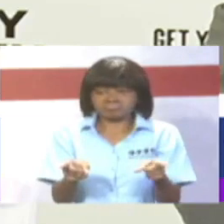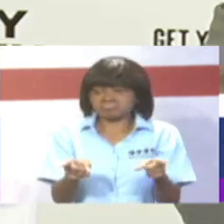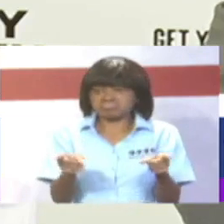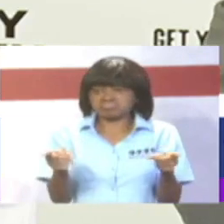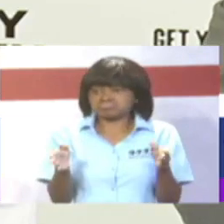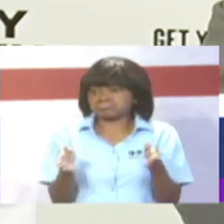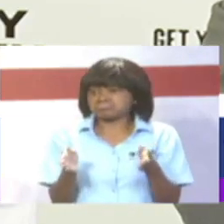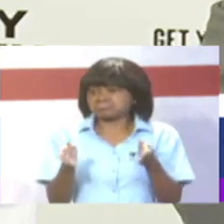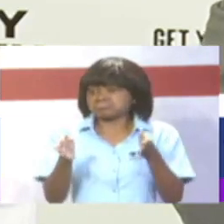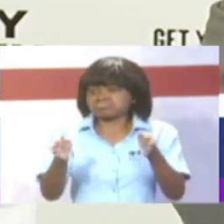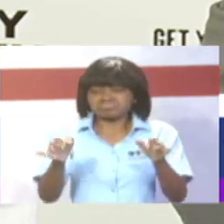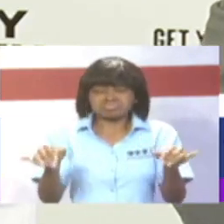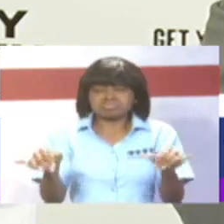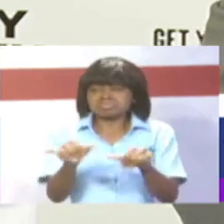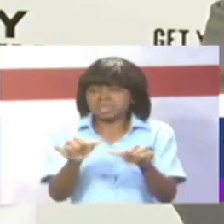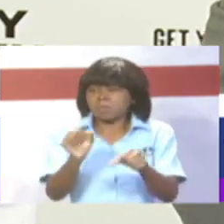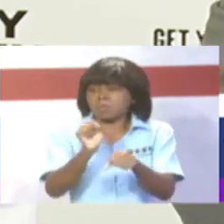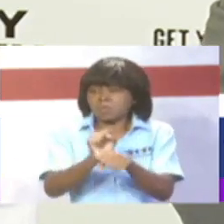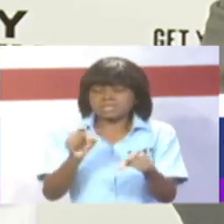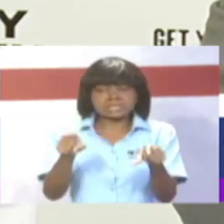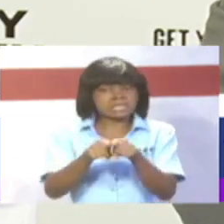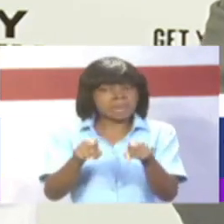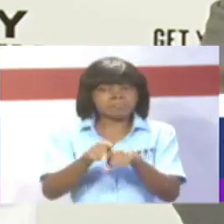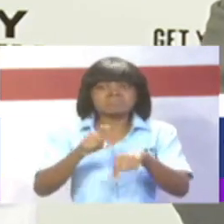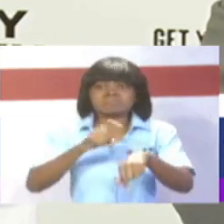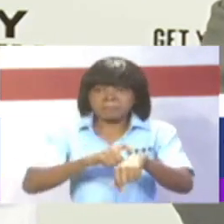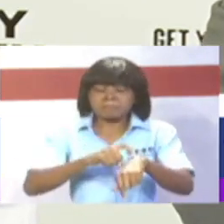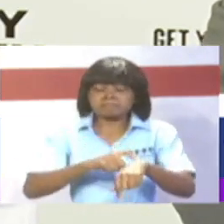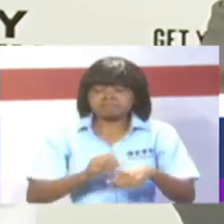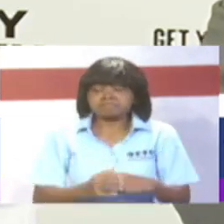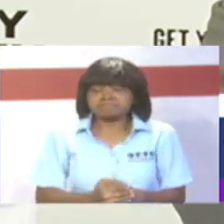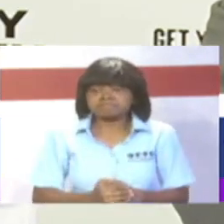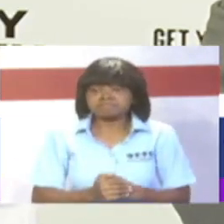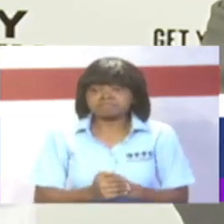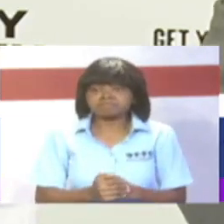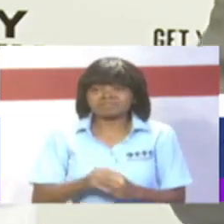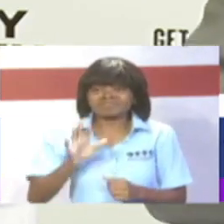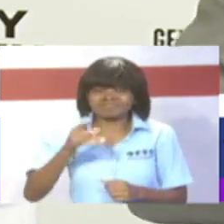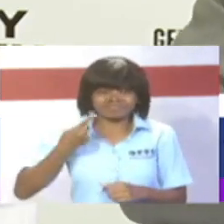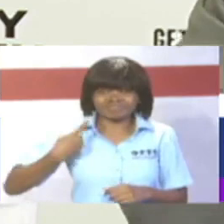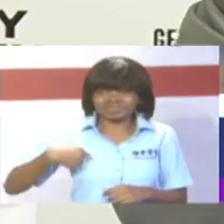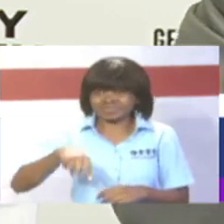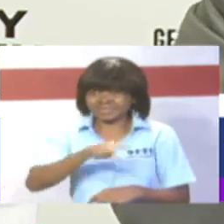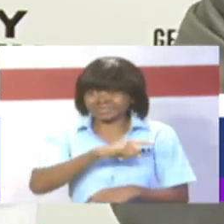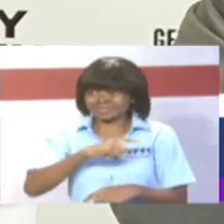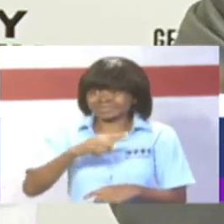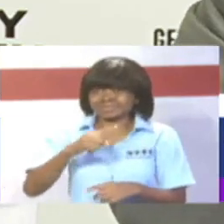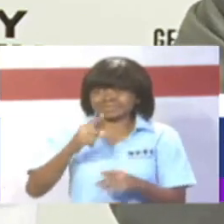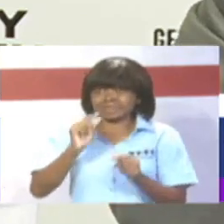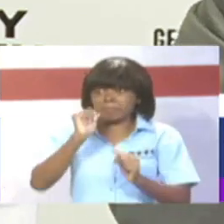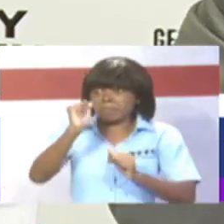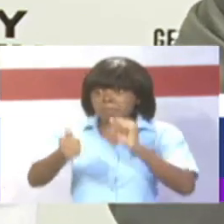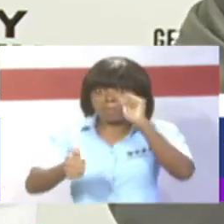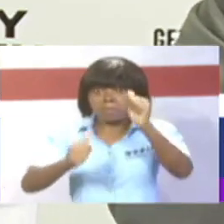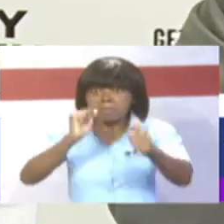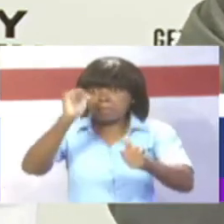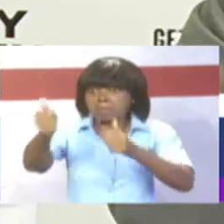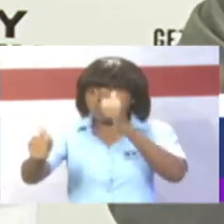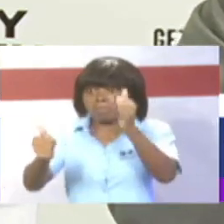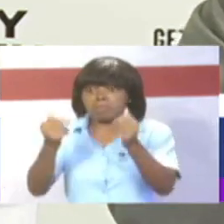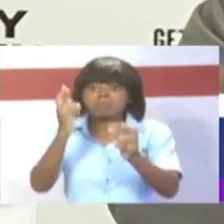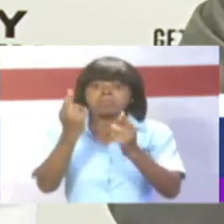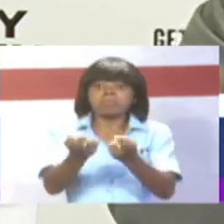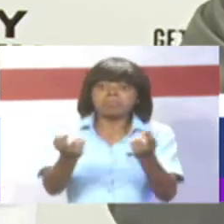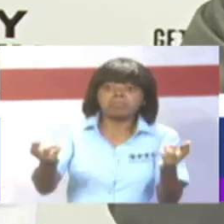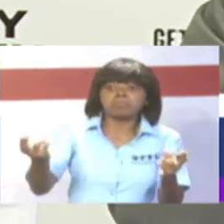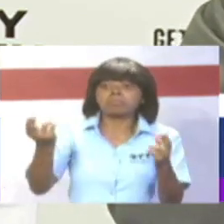resources are being mobilized in the best possible way to provide the best possible care to the largest or